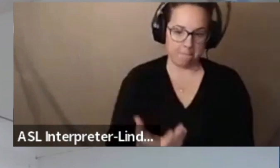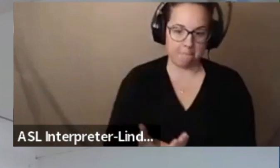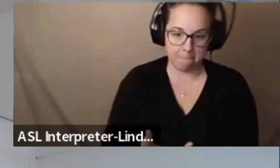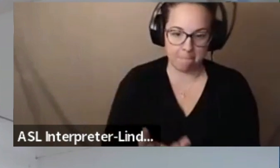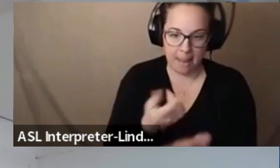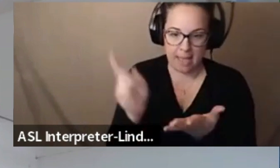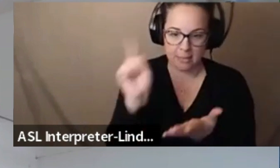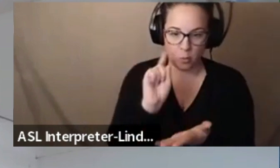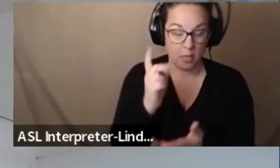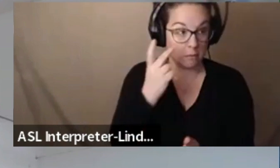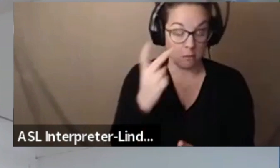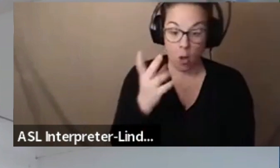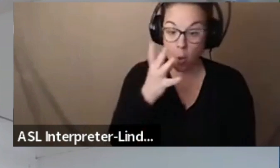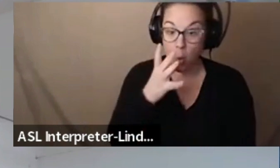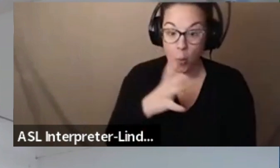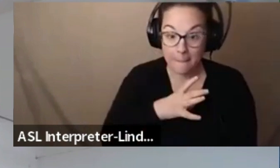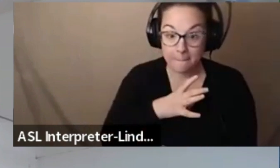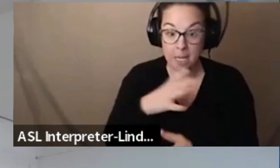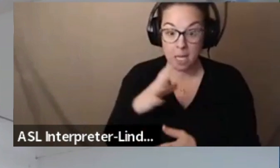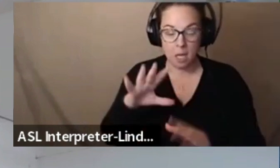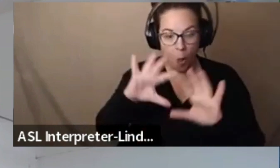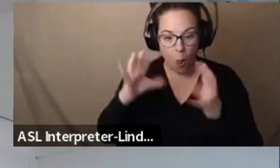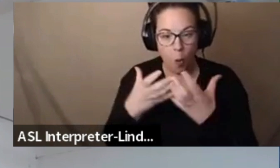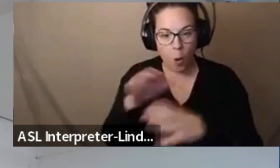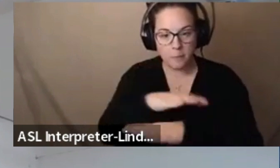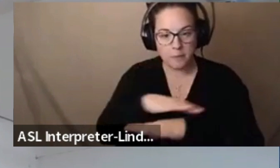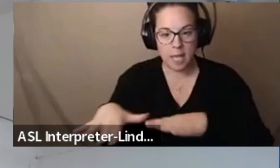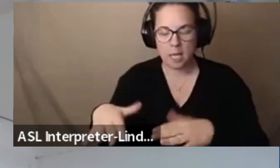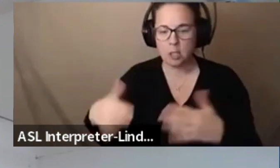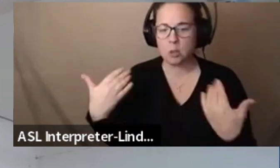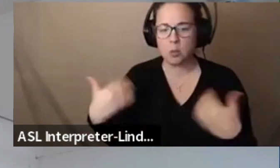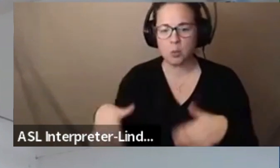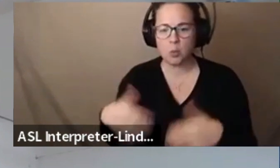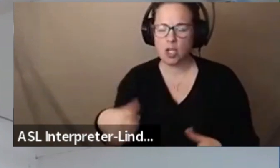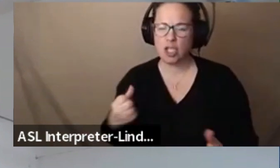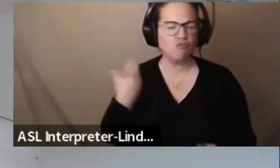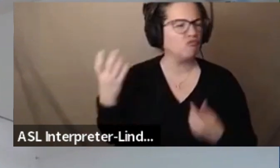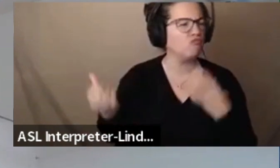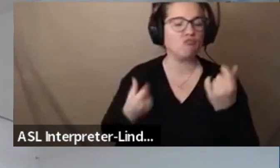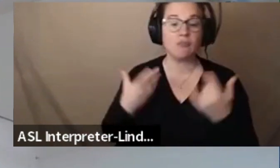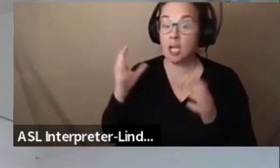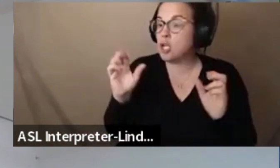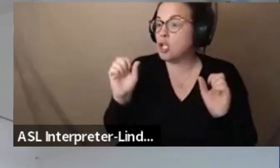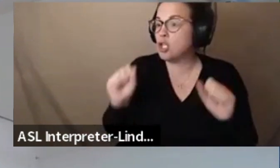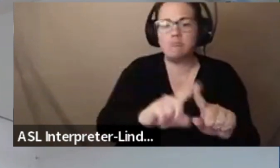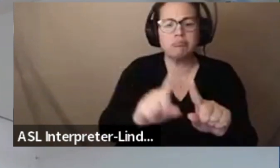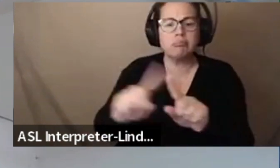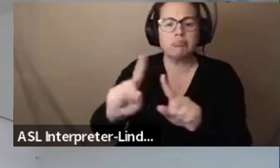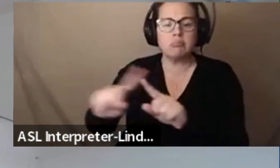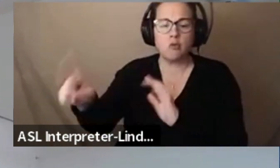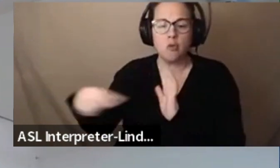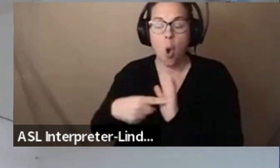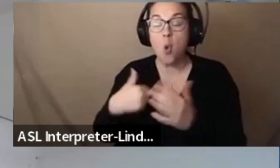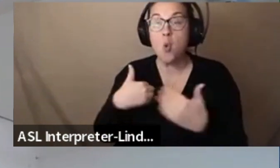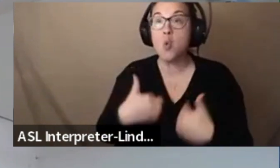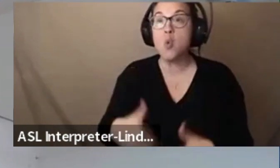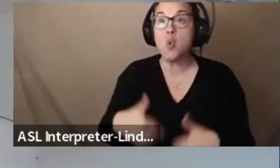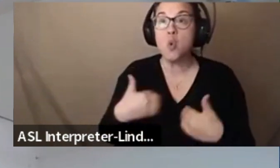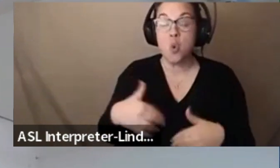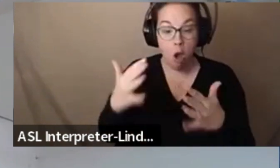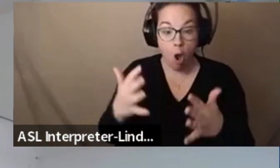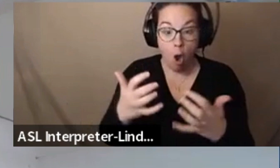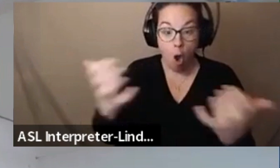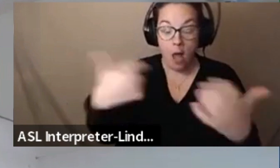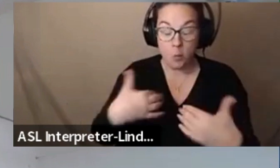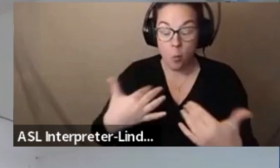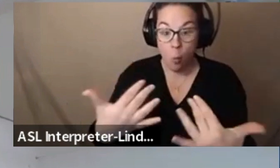see women on stage just playing whatever they wanted and playing all those characters, it was overwhelming for the audience. It